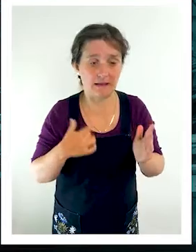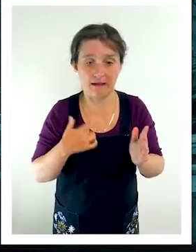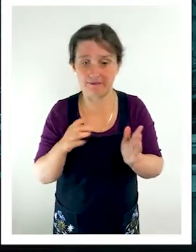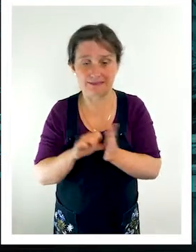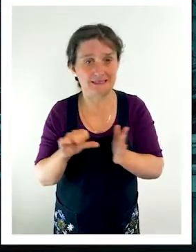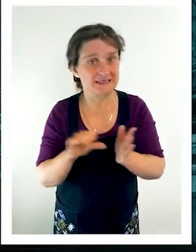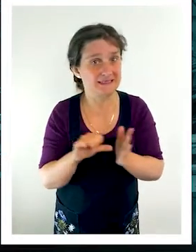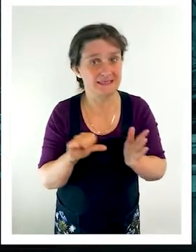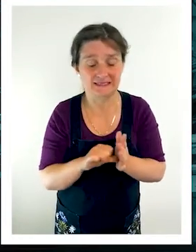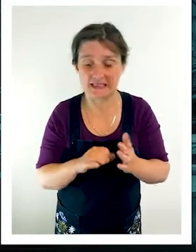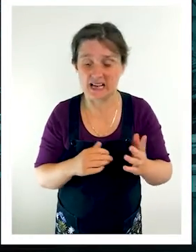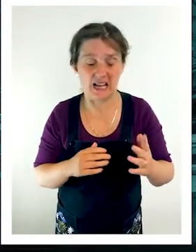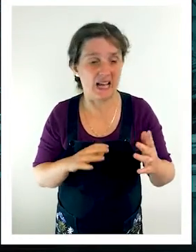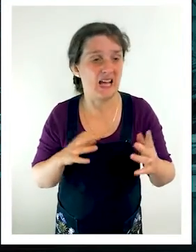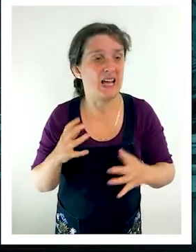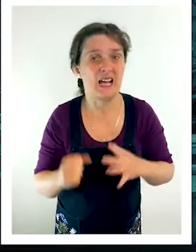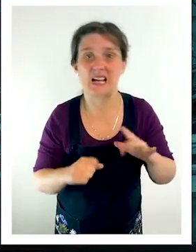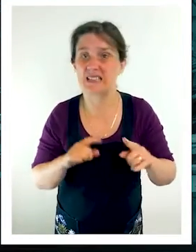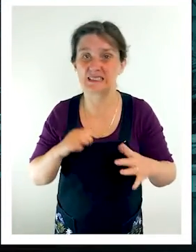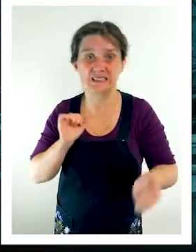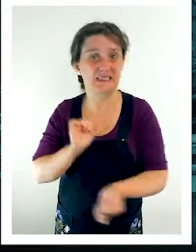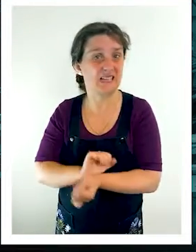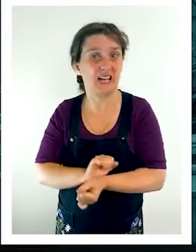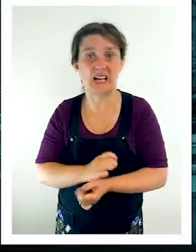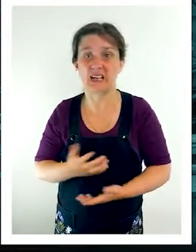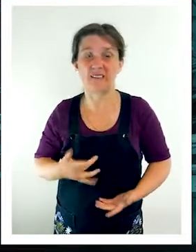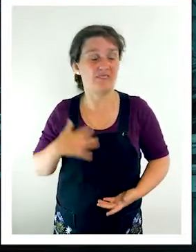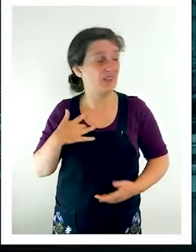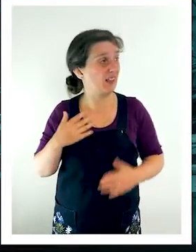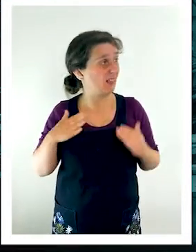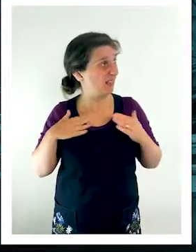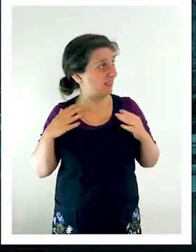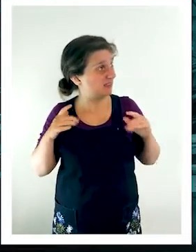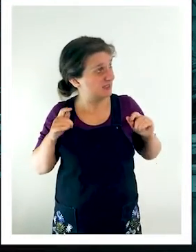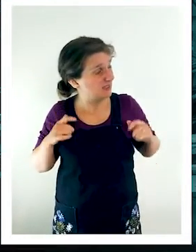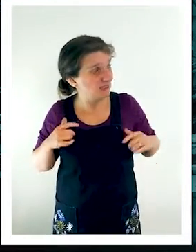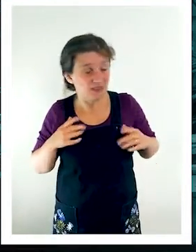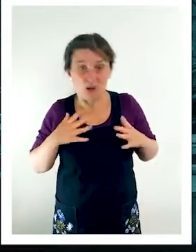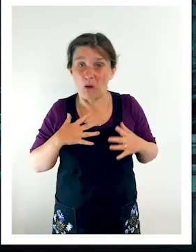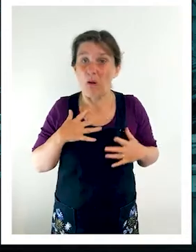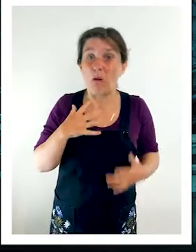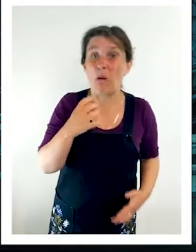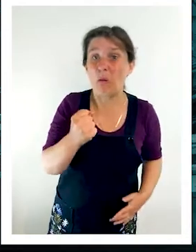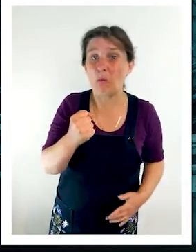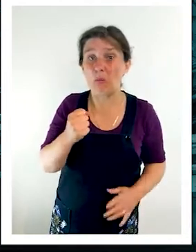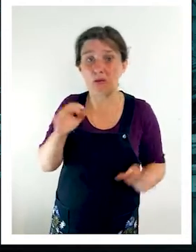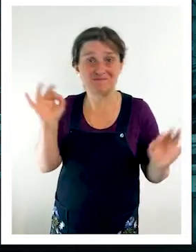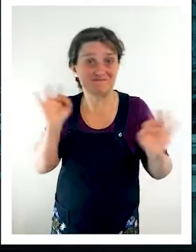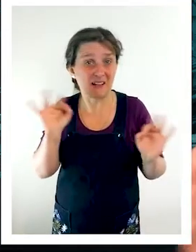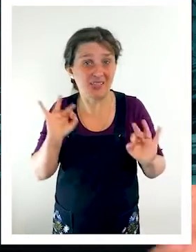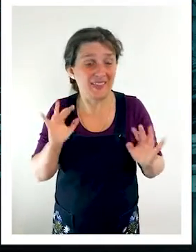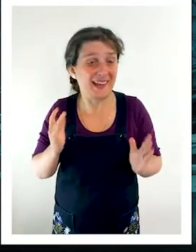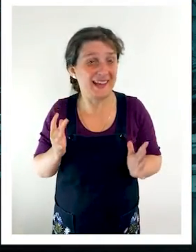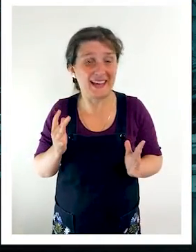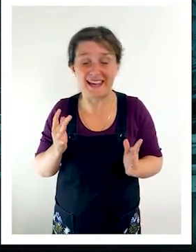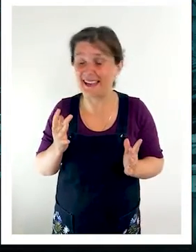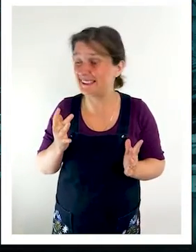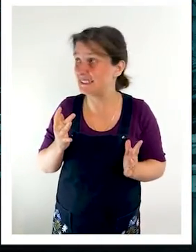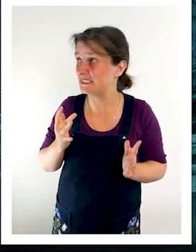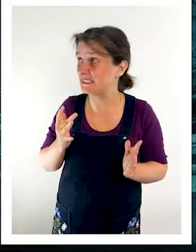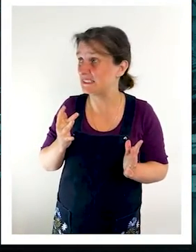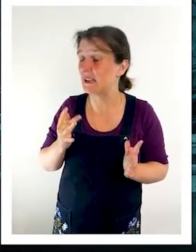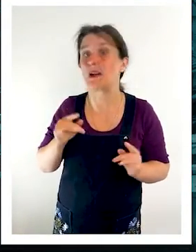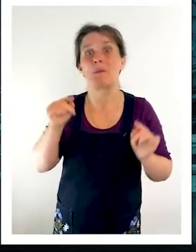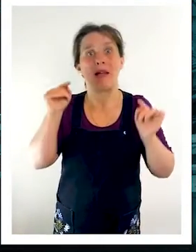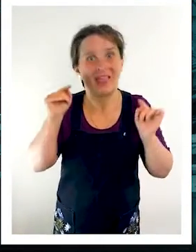we might feel like there's no way out and there's no hope. But it's at these times, more than any other time,